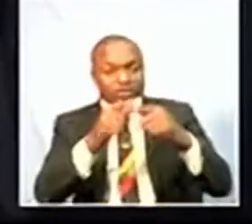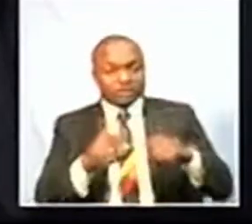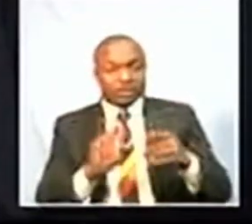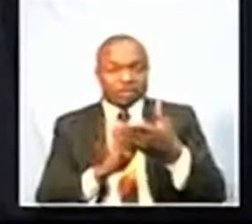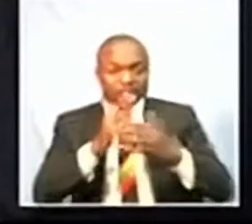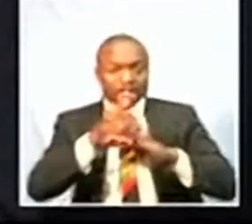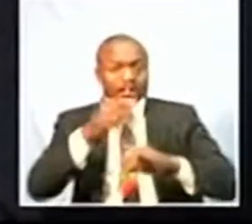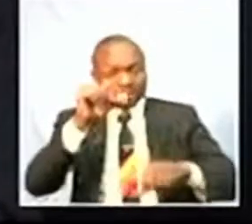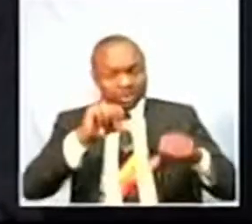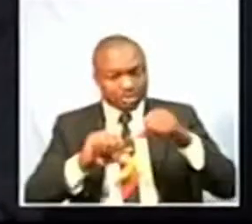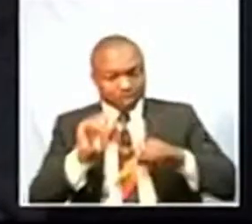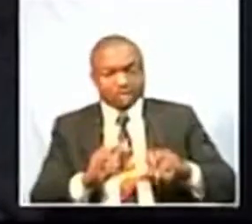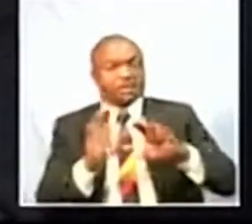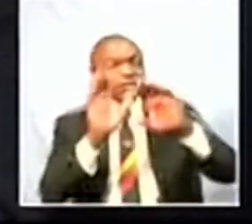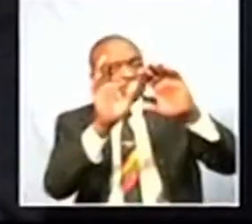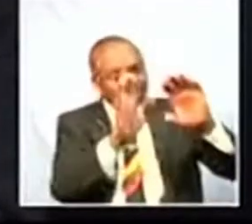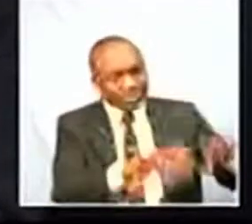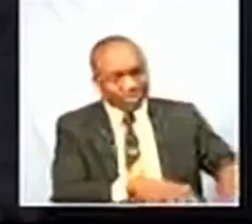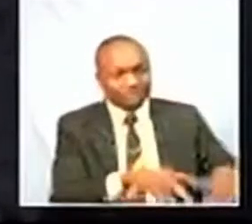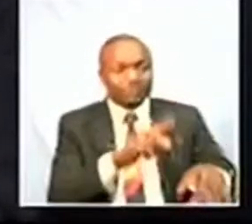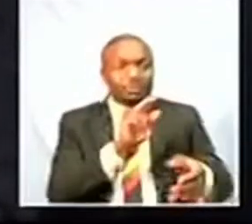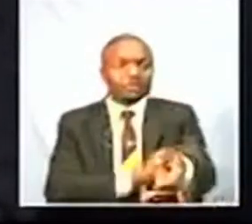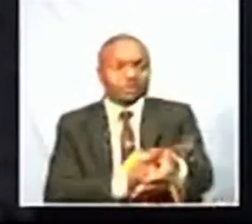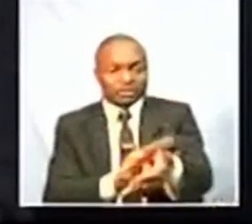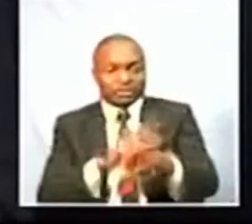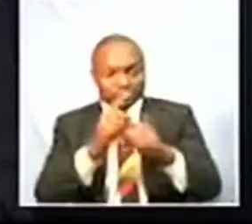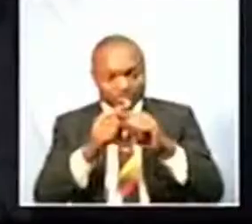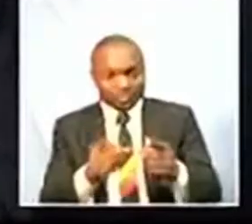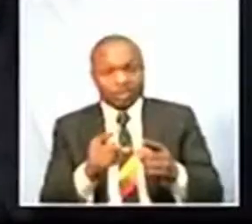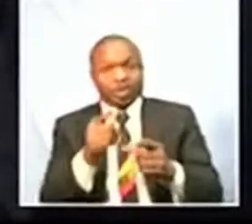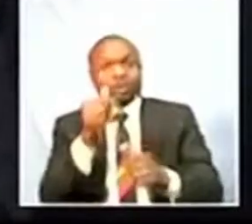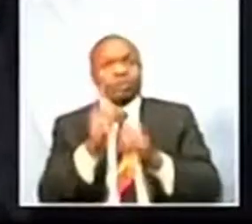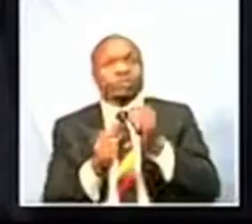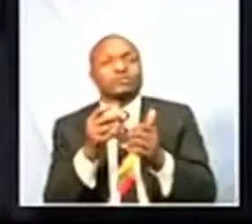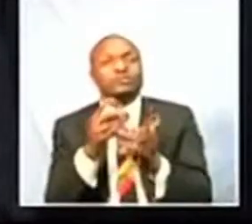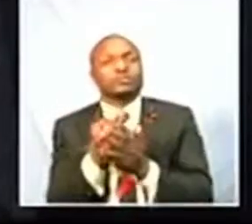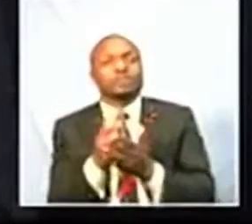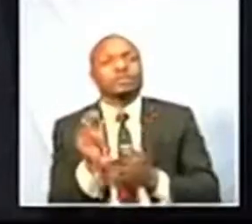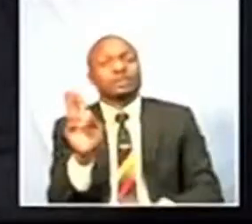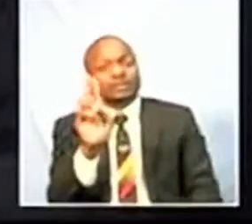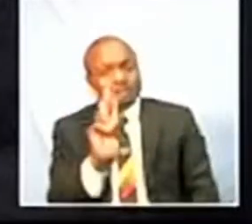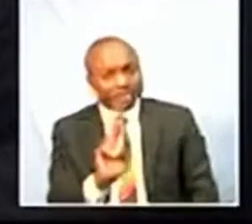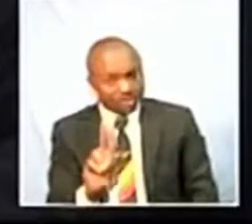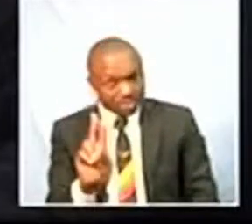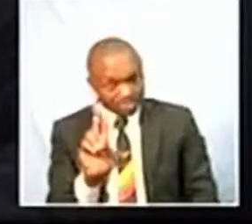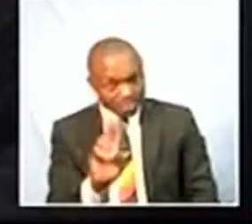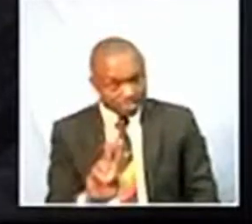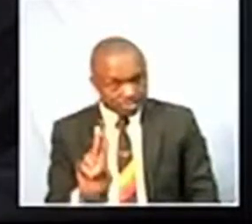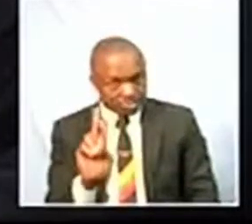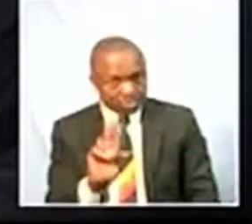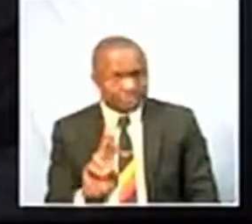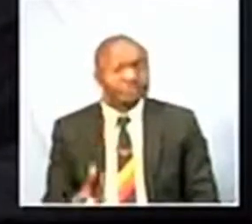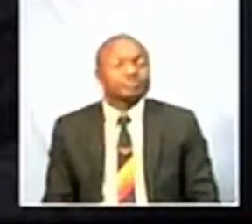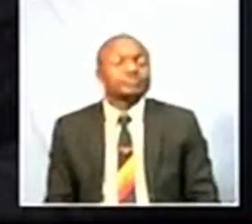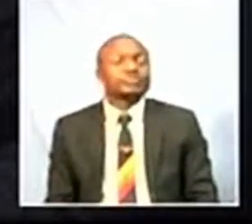auditors left KASAMA. But which funds did they use to do